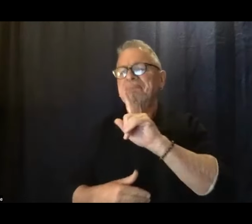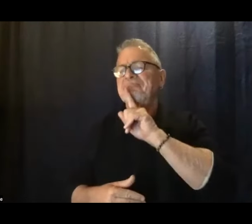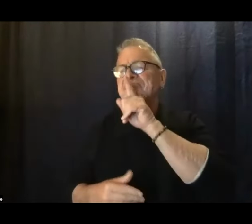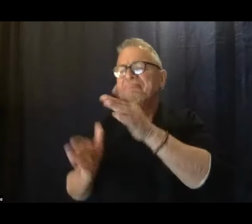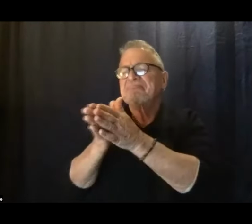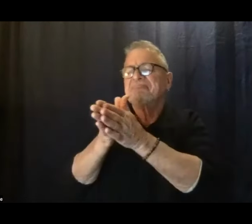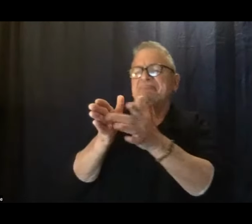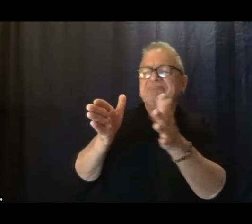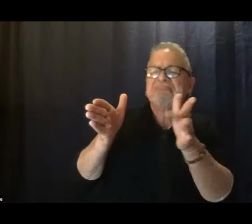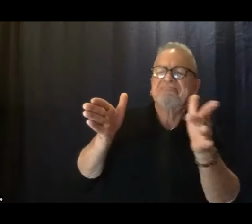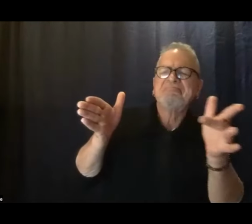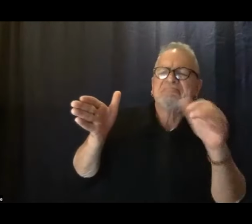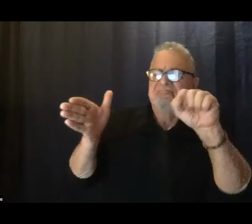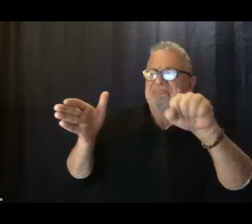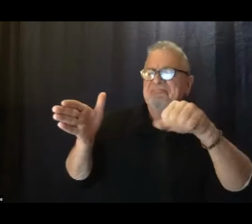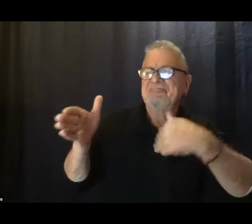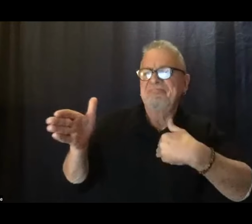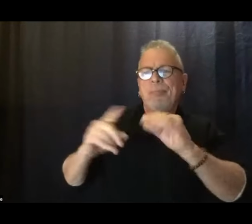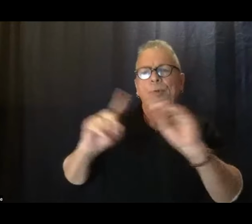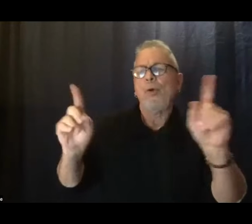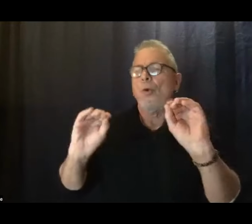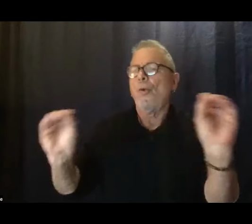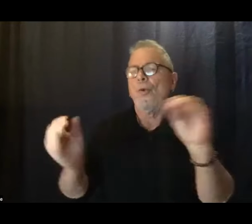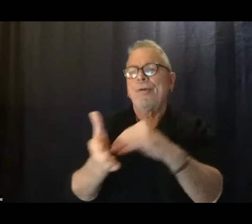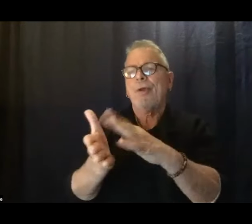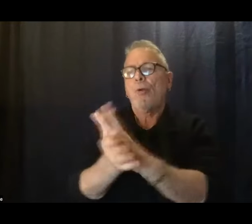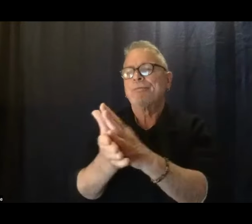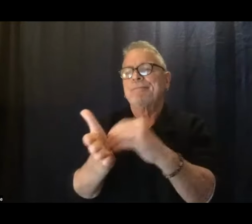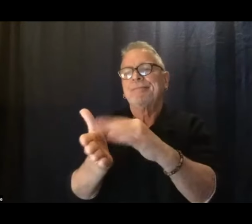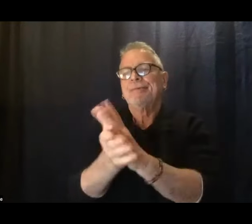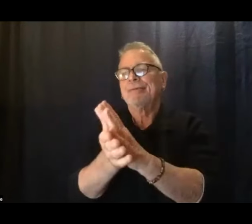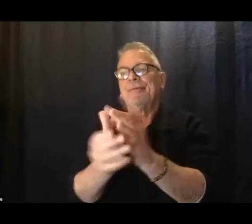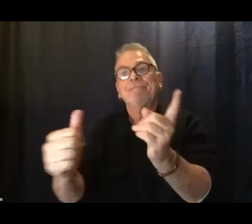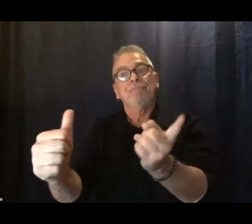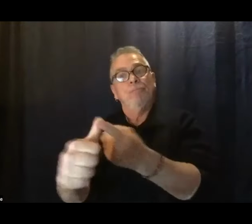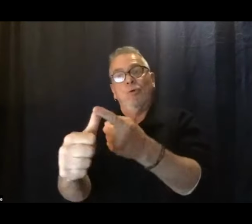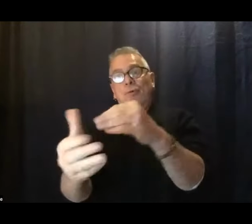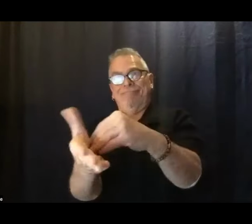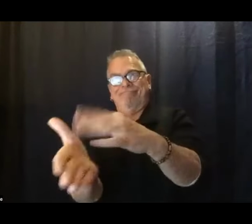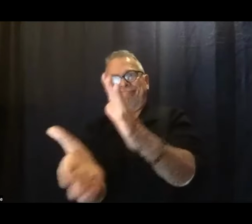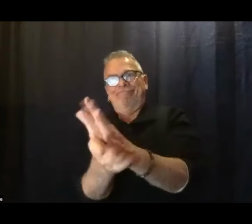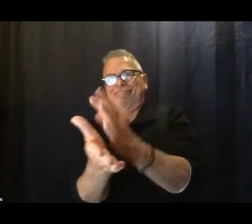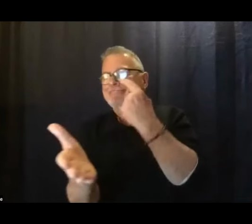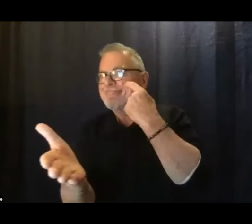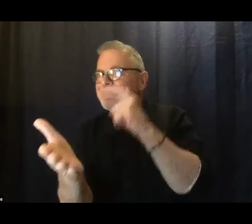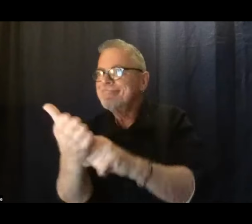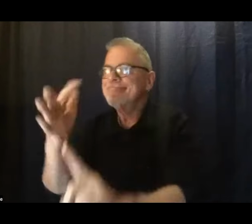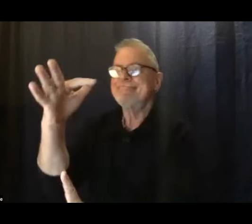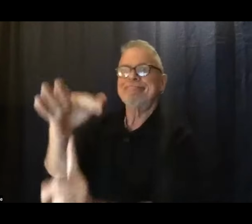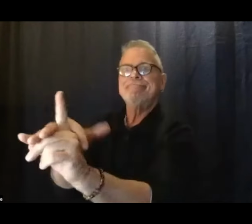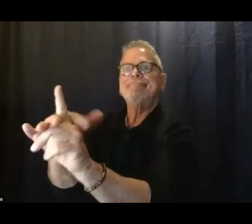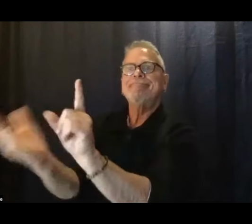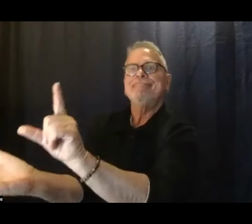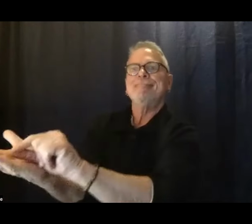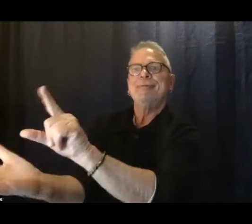All right, so first things first. As you can see here, there was no documentation